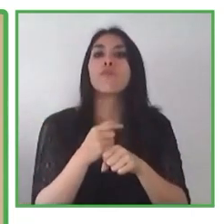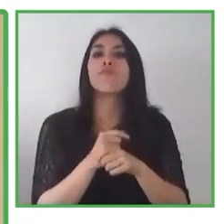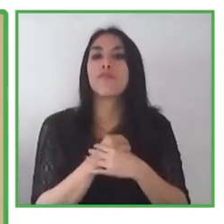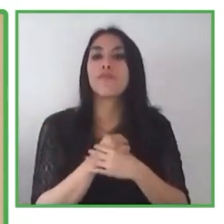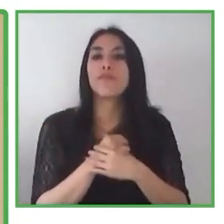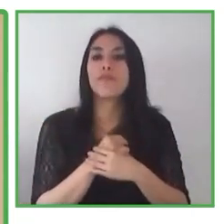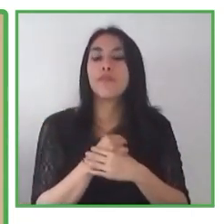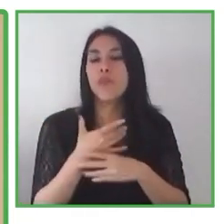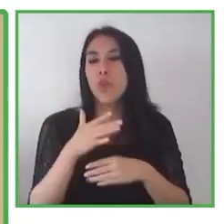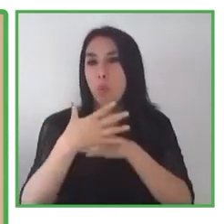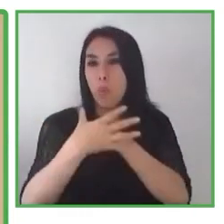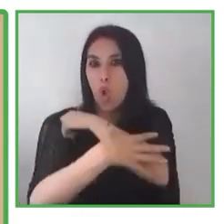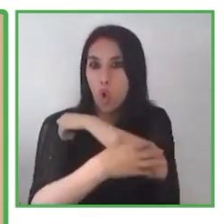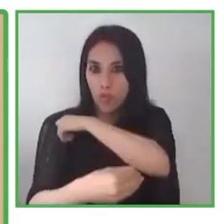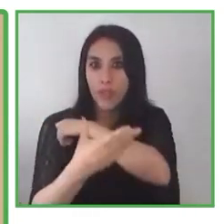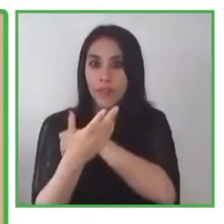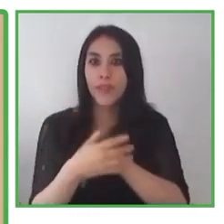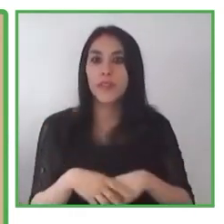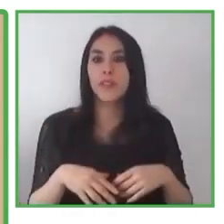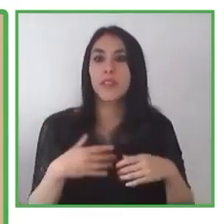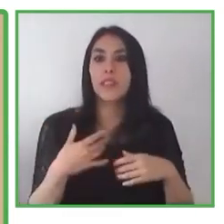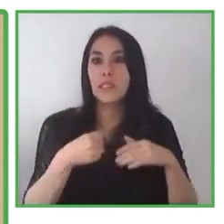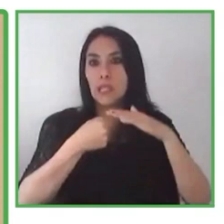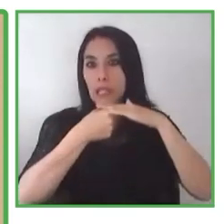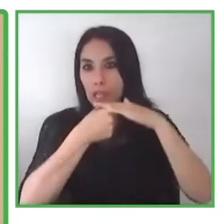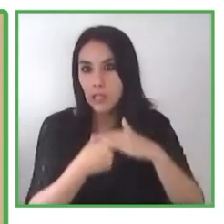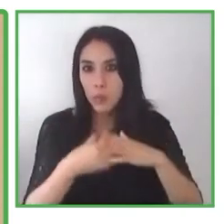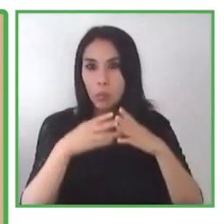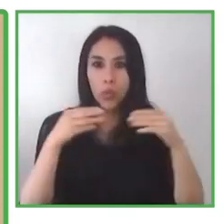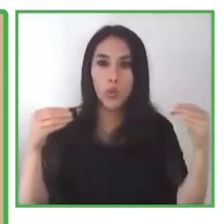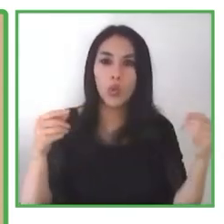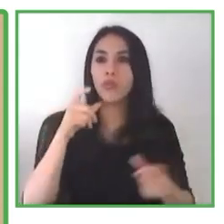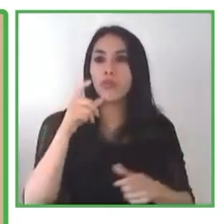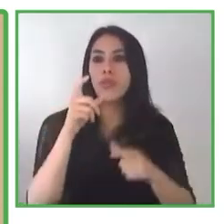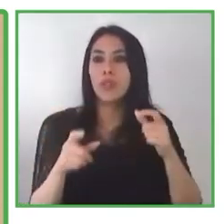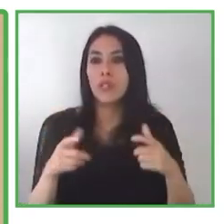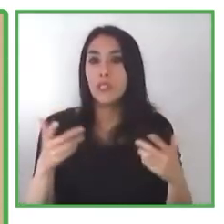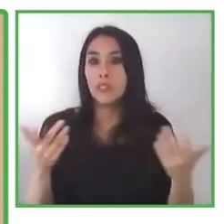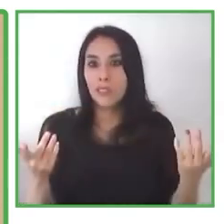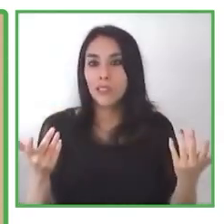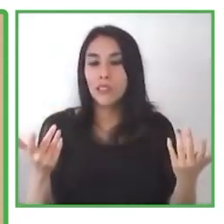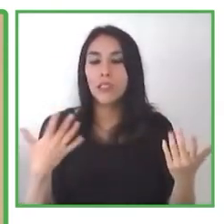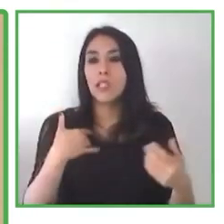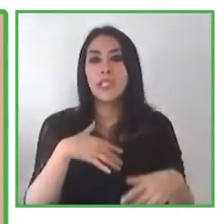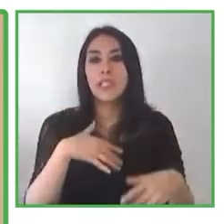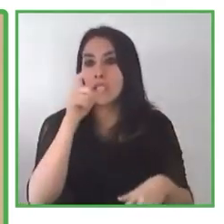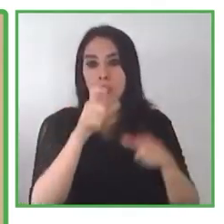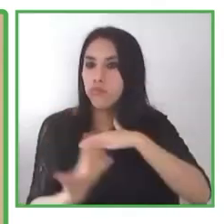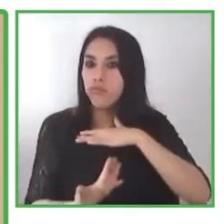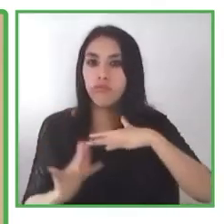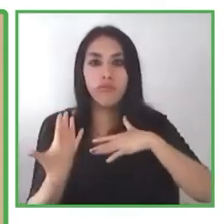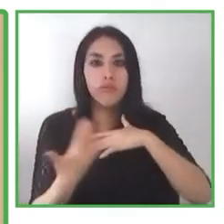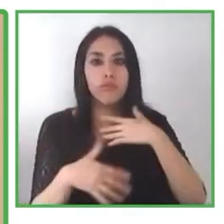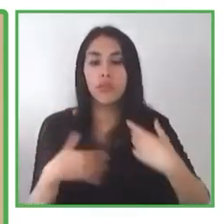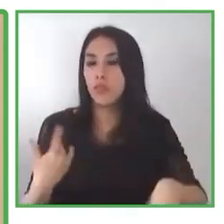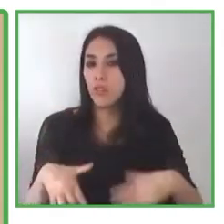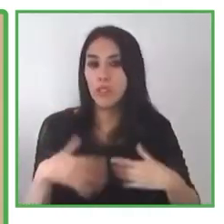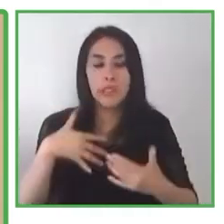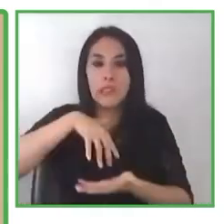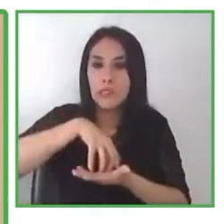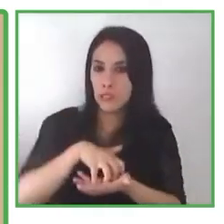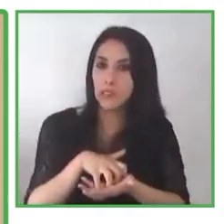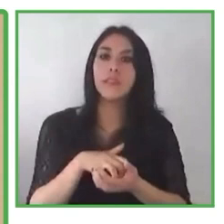work are needed to break the poverty vicious